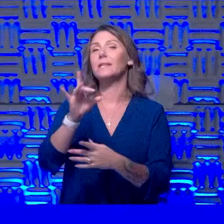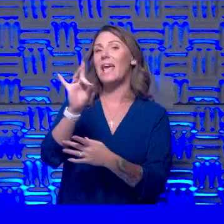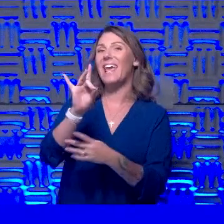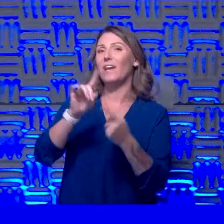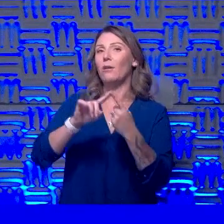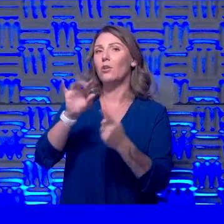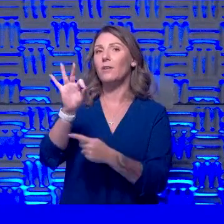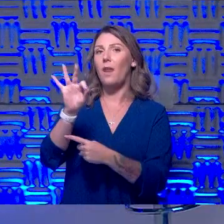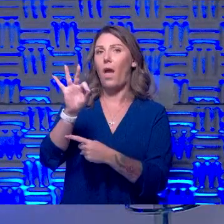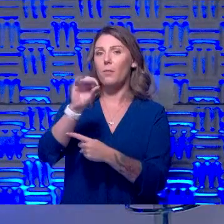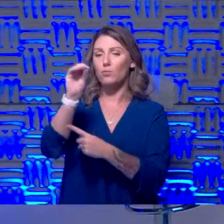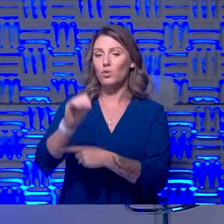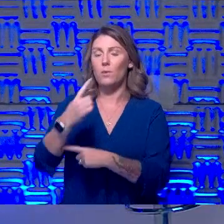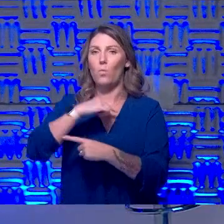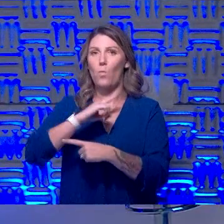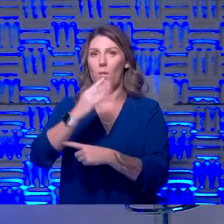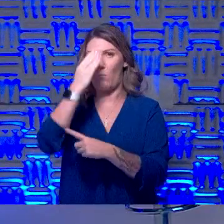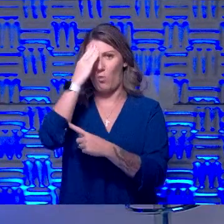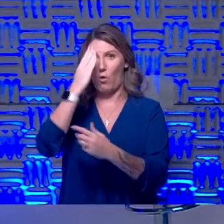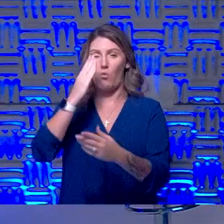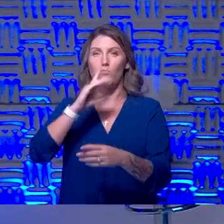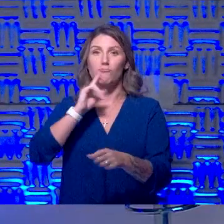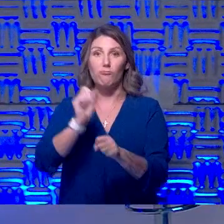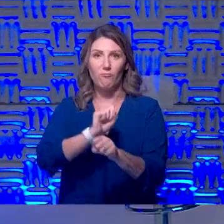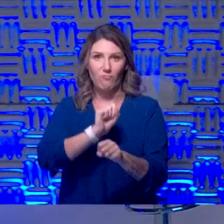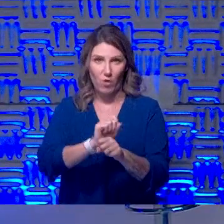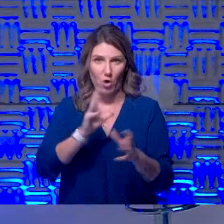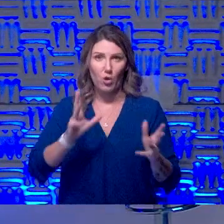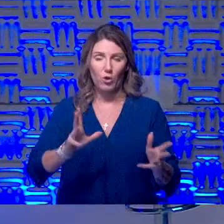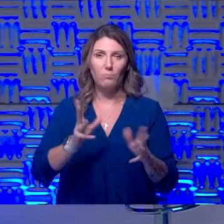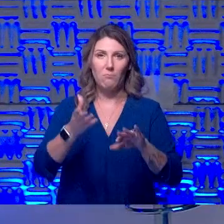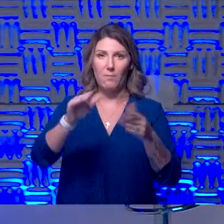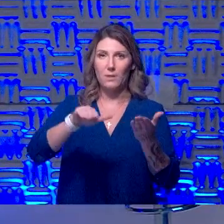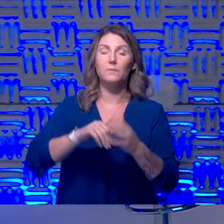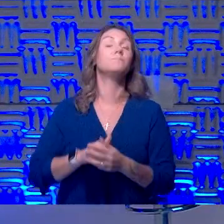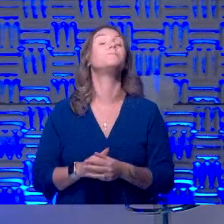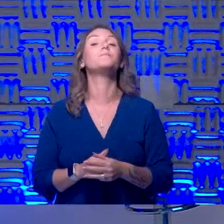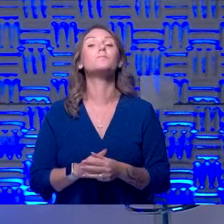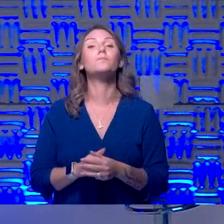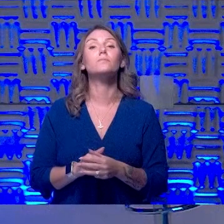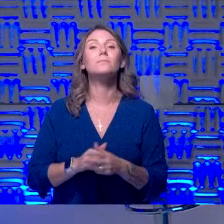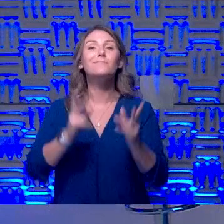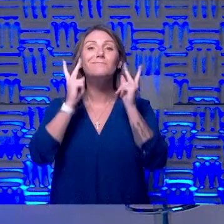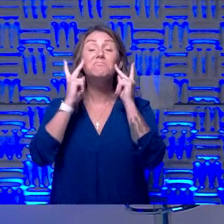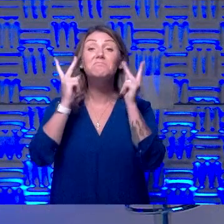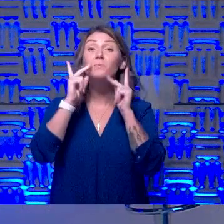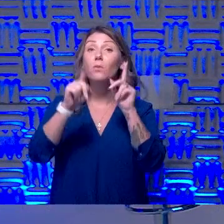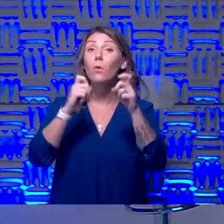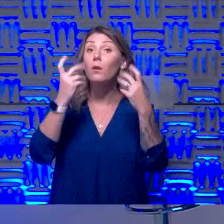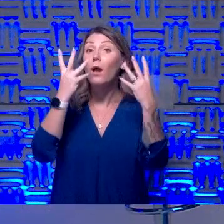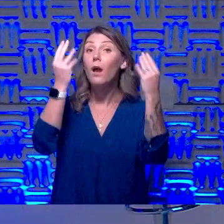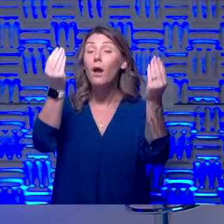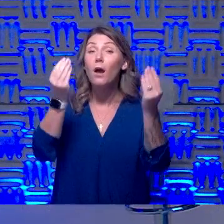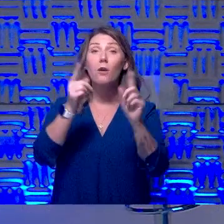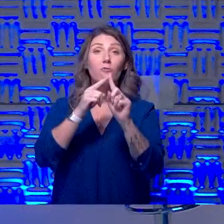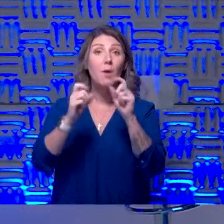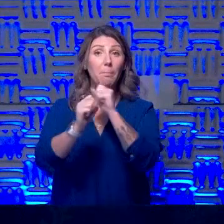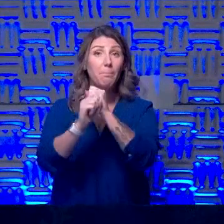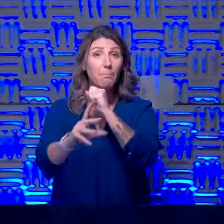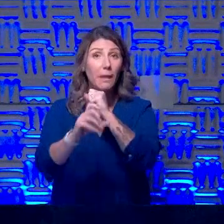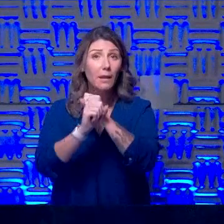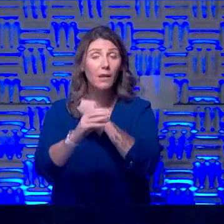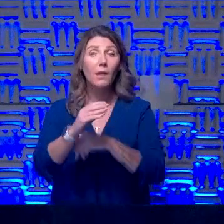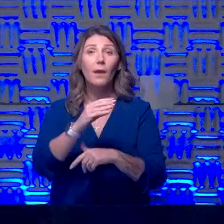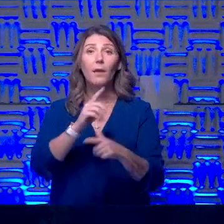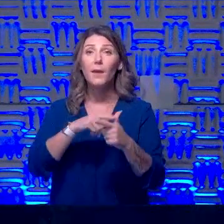got admitted. Correct. We had that's the number who passed away. So. All right, so let's see what questions may be out there this morning from media, and then we'll